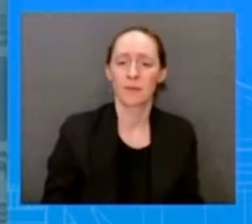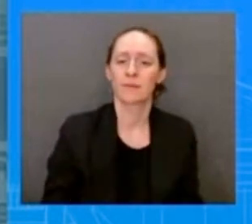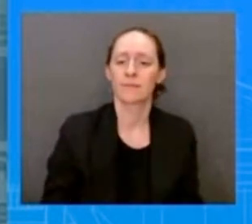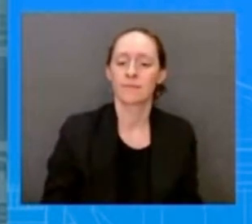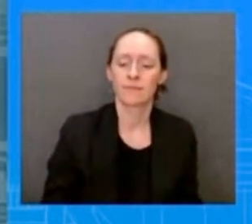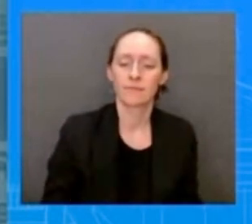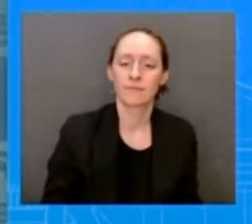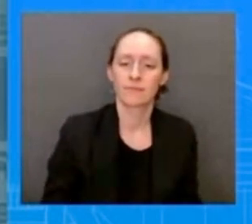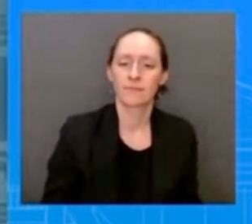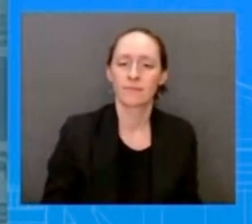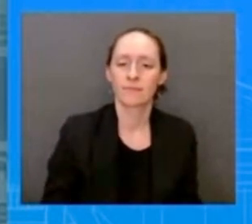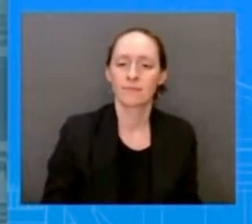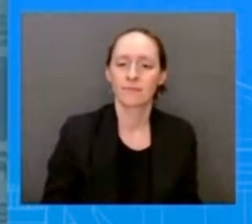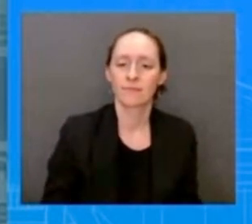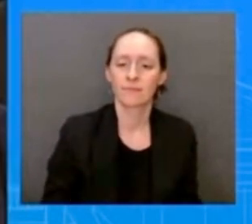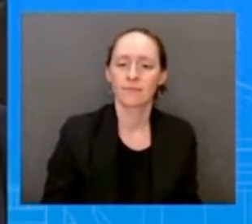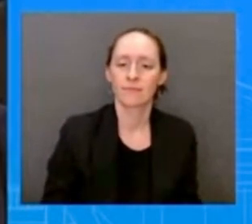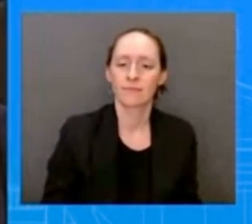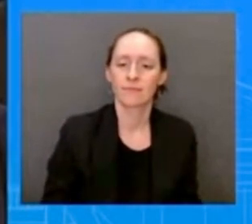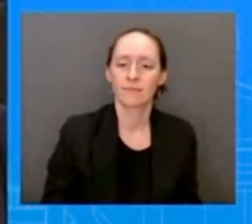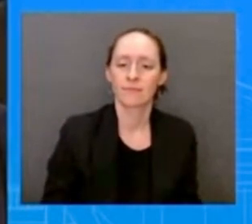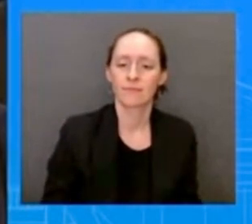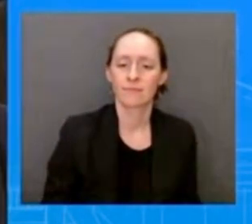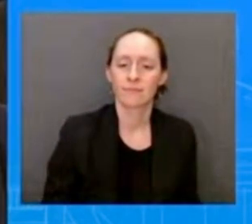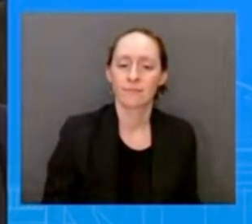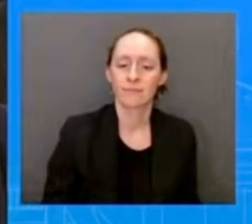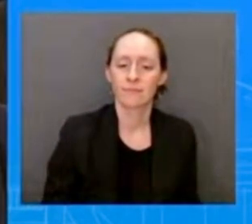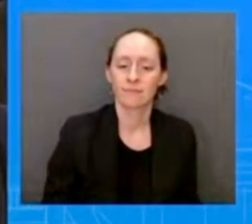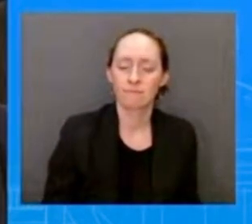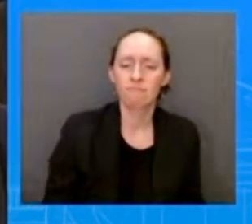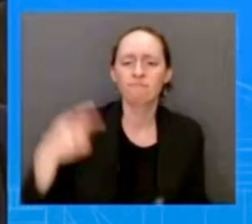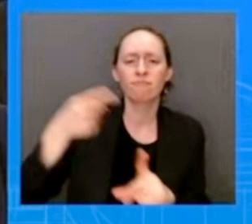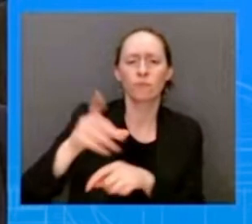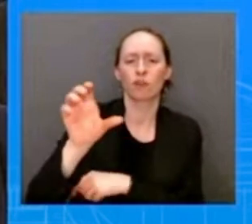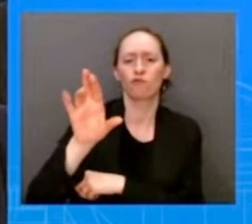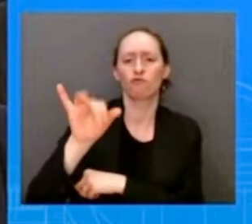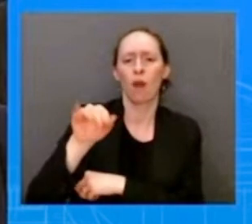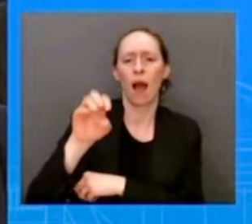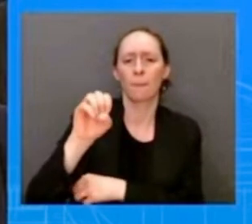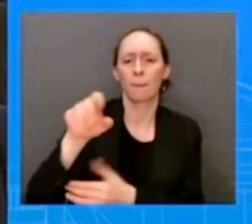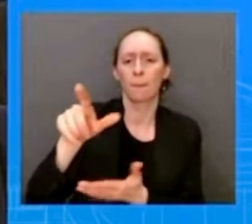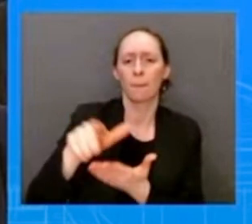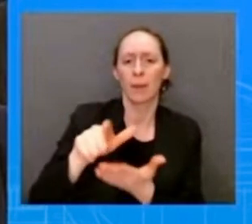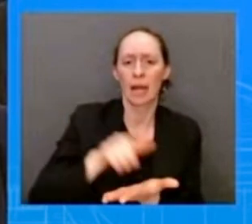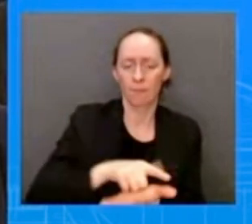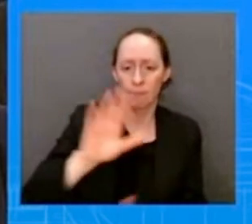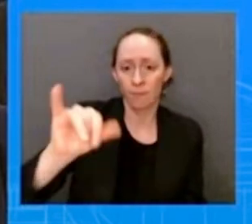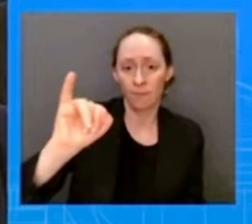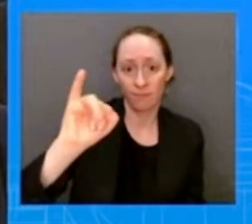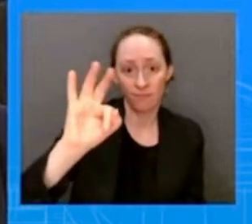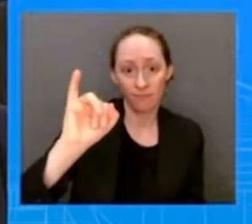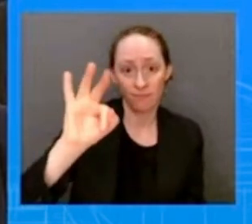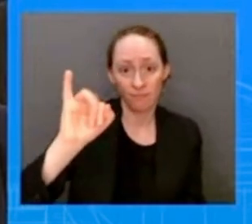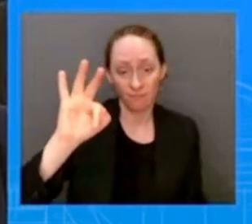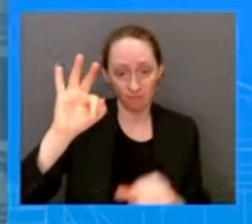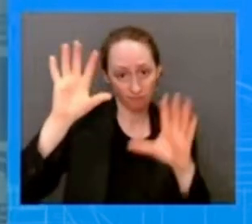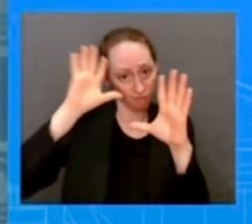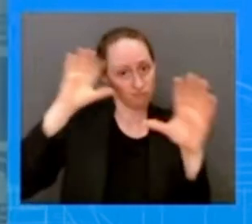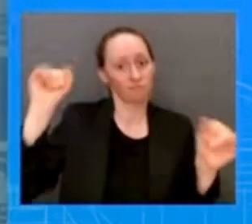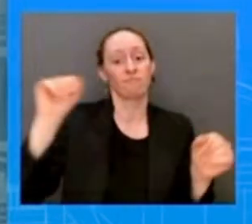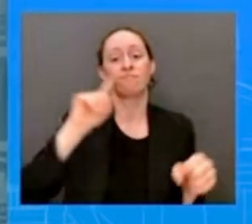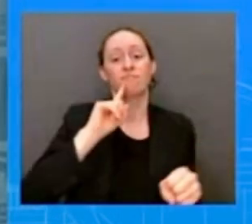bill. If the president was planning to sign it, why did the administration put out that statement saying that it opposed it?